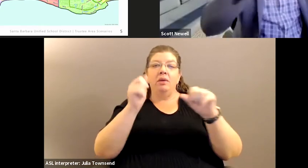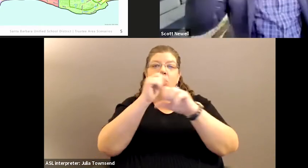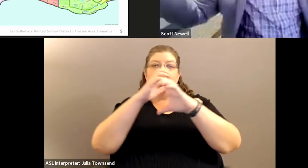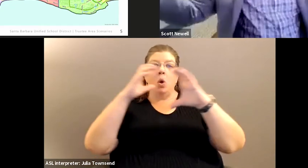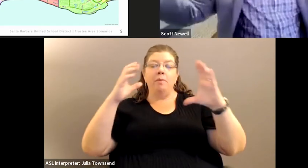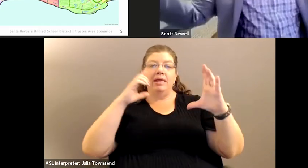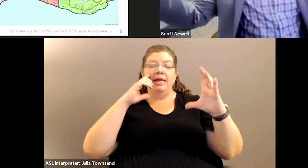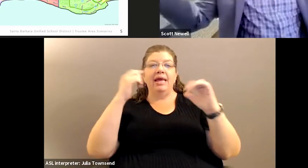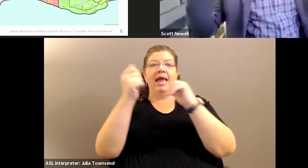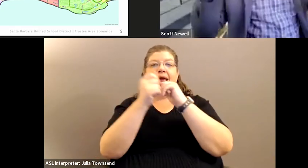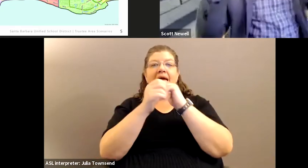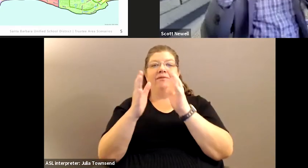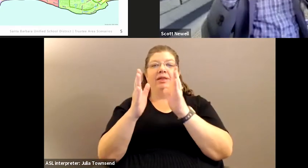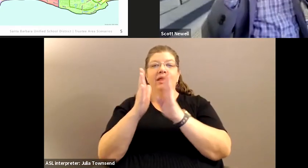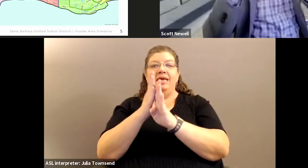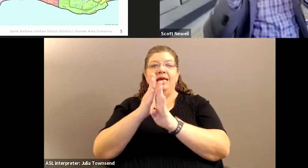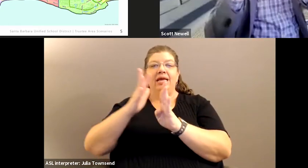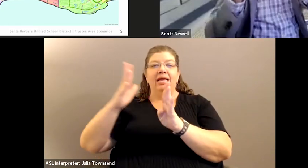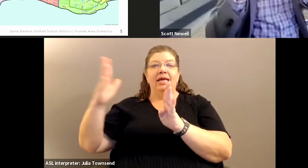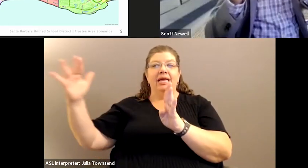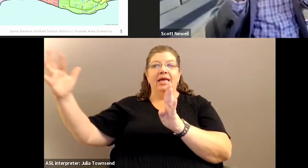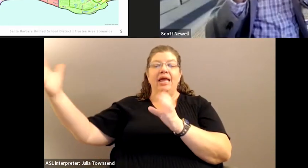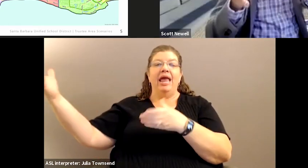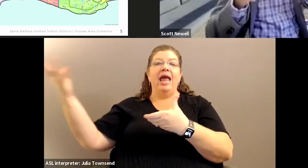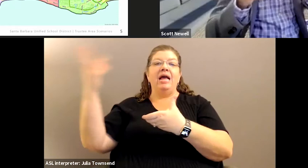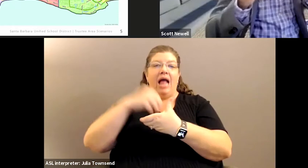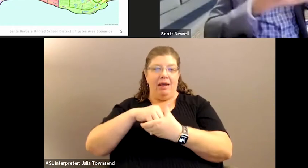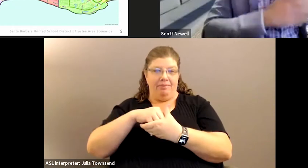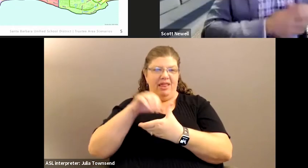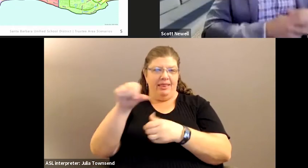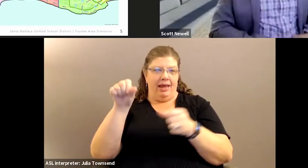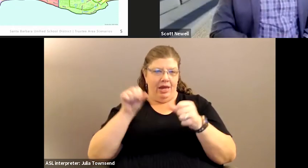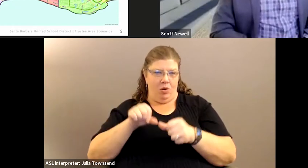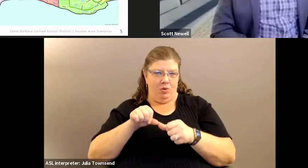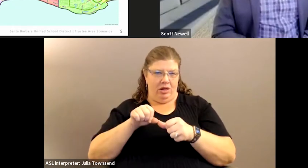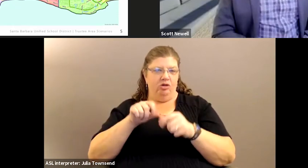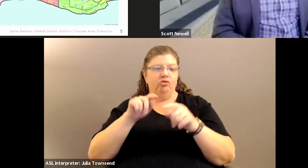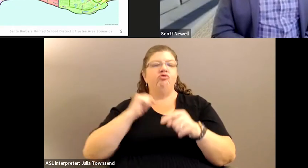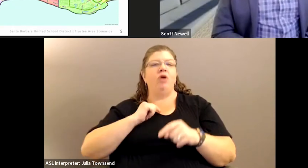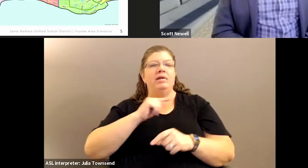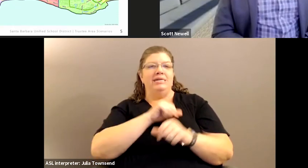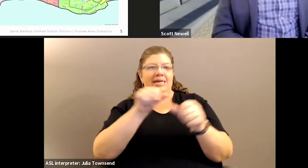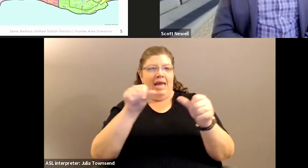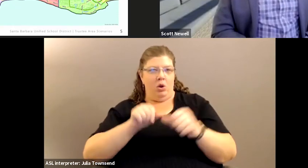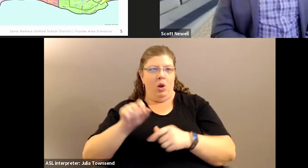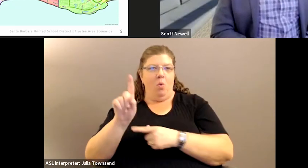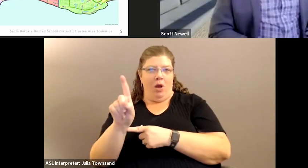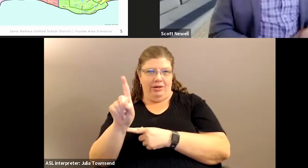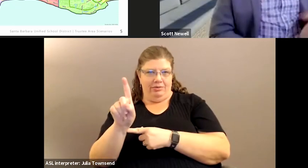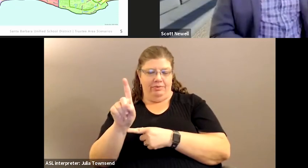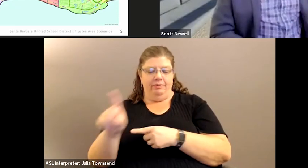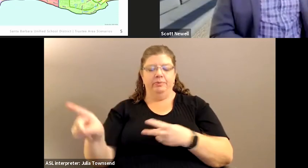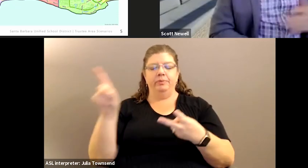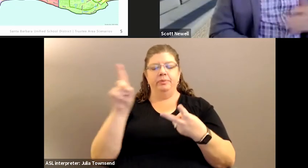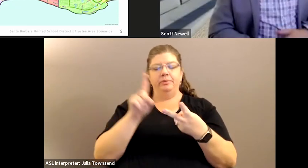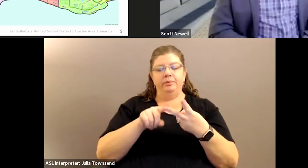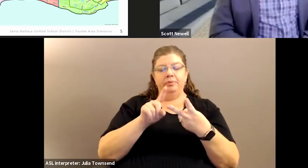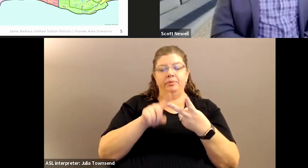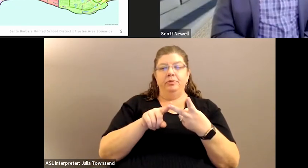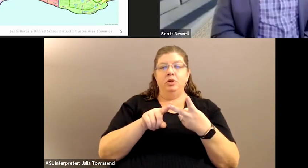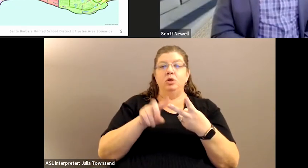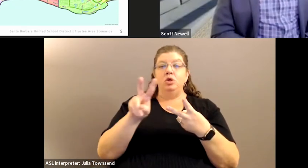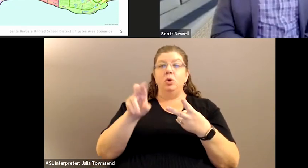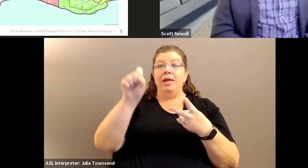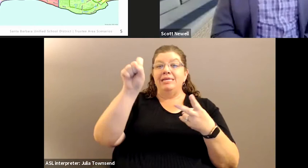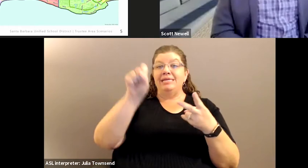everything going east is encapsulated in trusty area number one okay so number two you've got the south